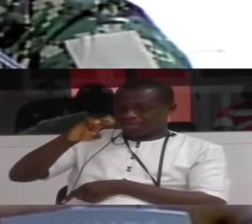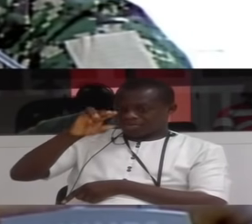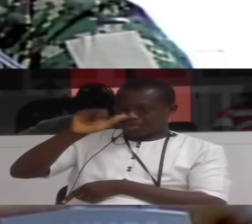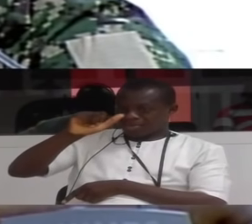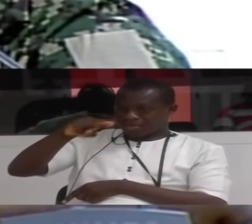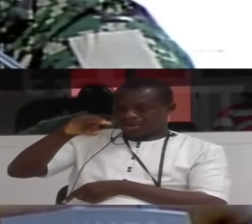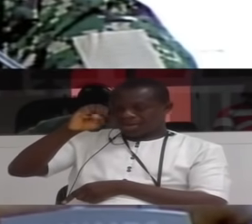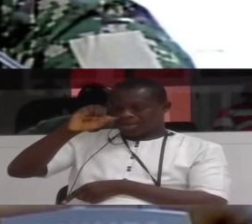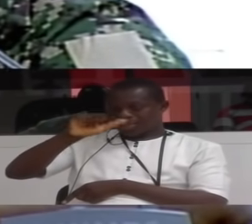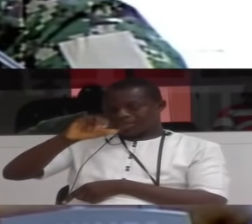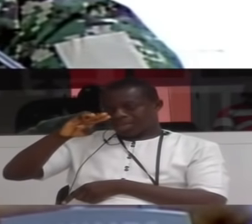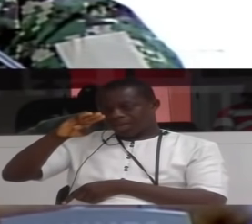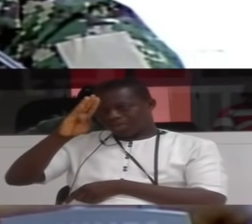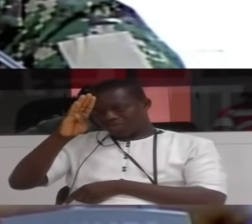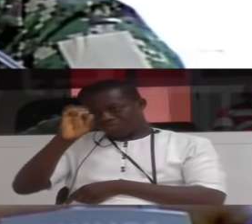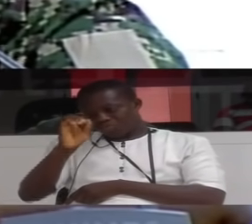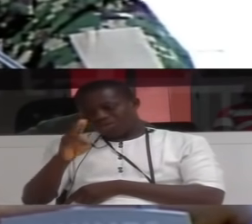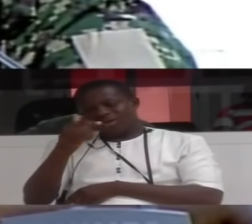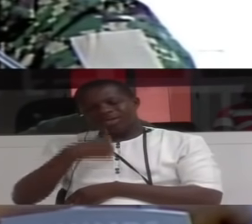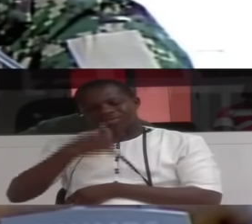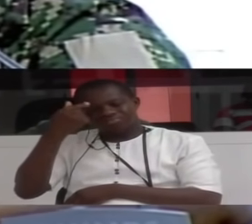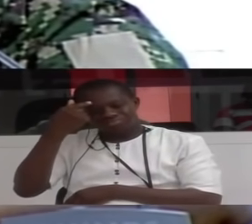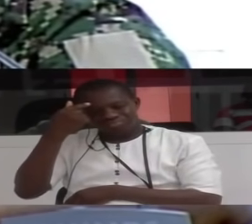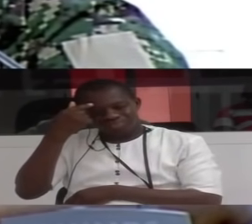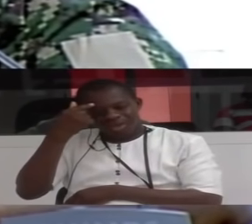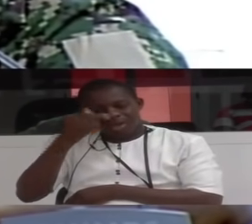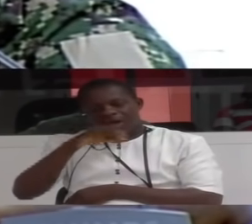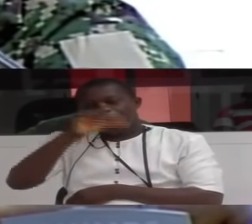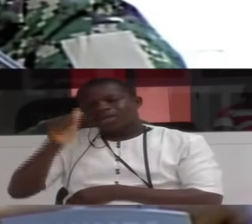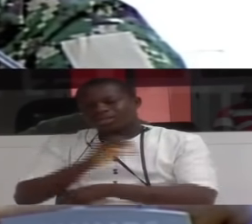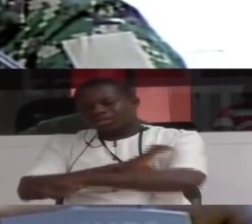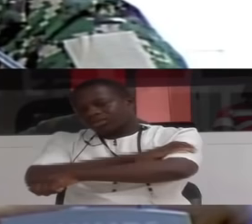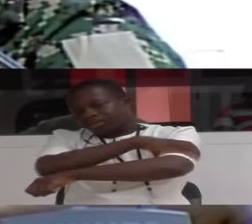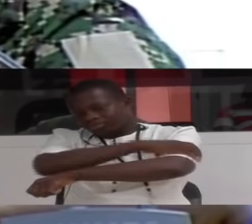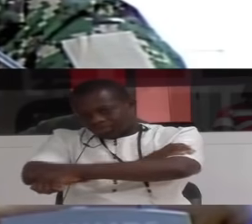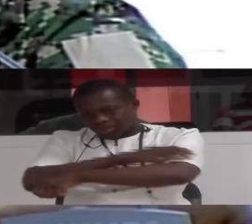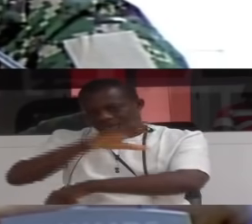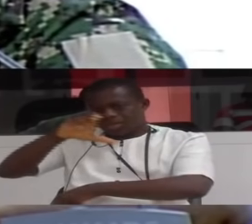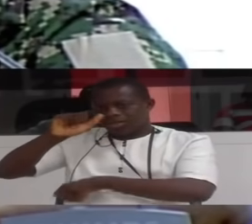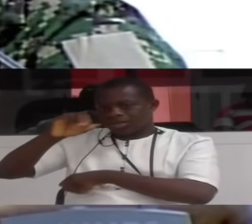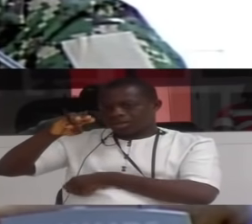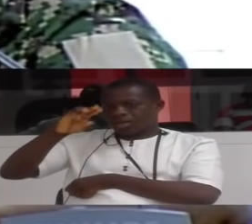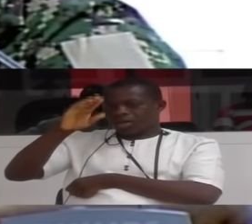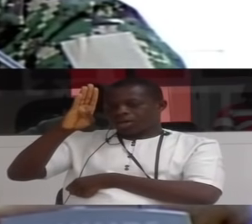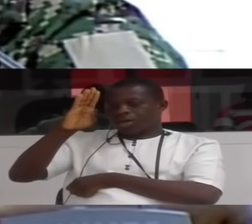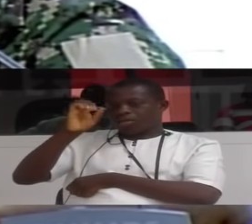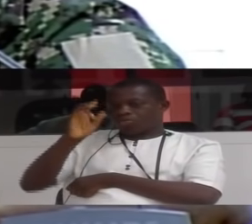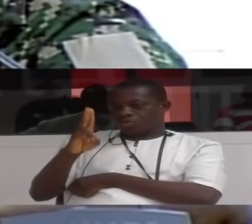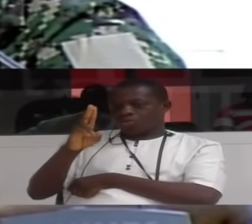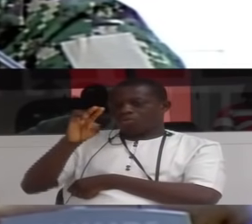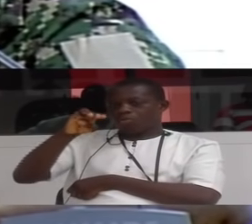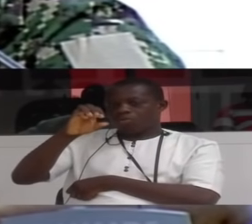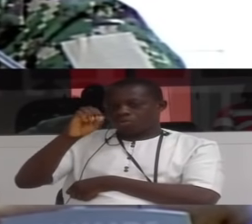Angamiran Tolinem. Ani, sorry, Ani Rambo, Captain Rambo. And Captain Rambo. Modu Jaju, Rambo. Alias